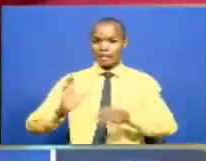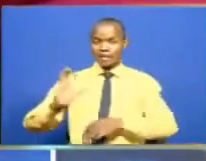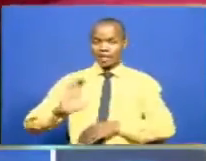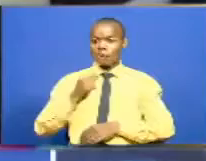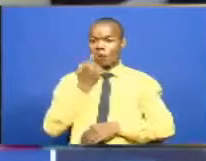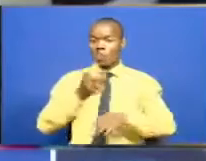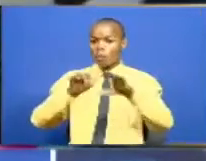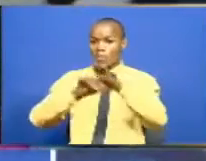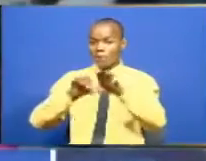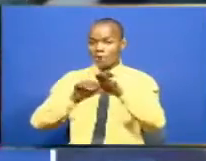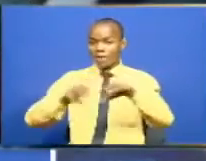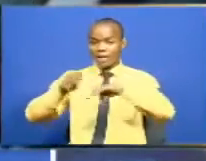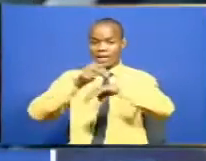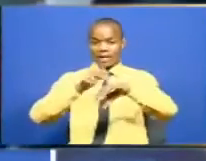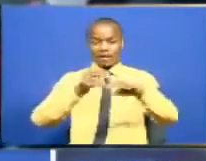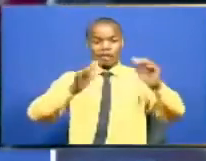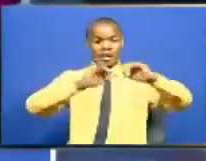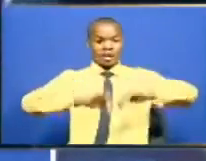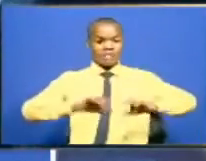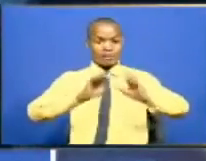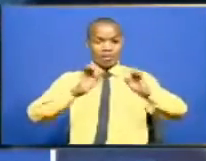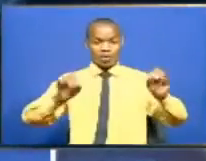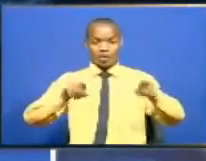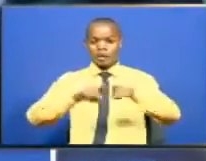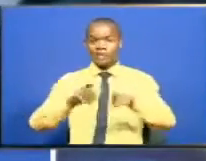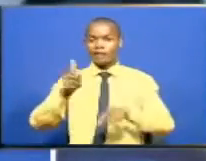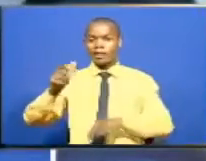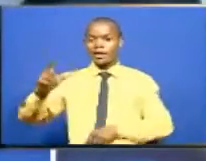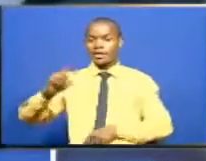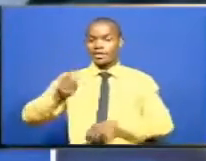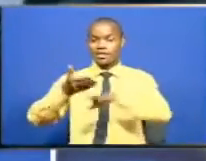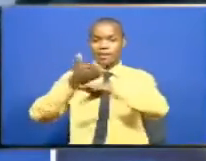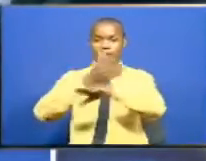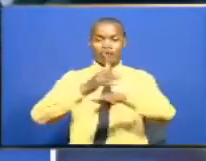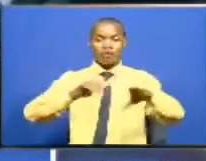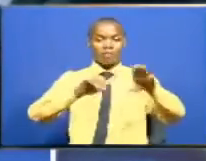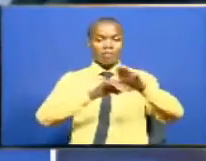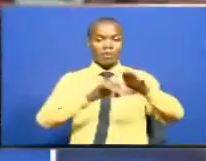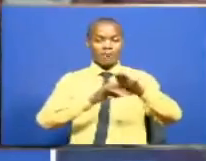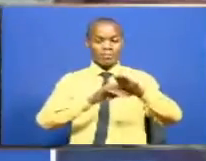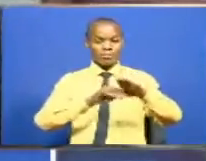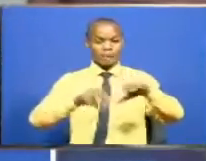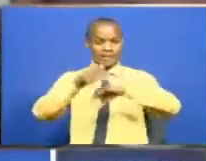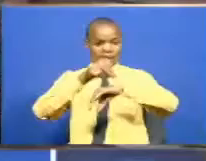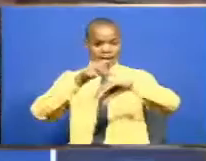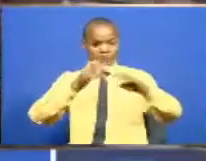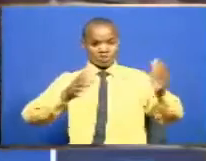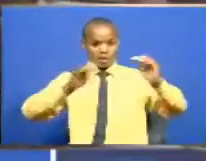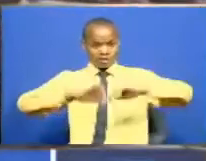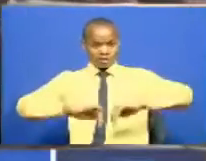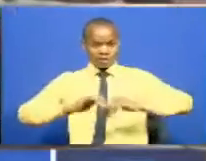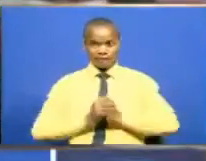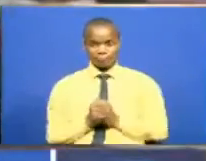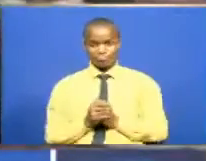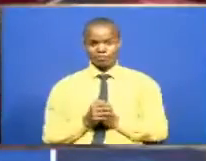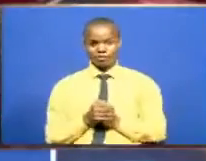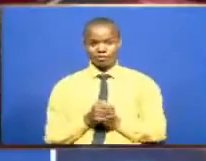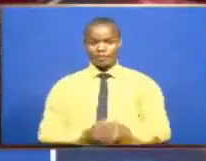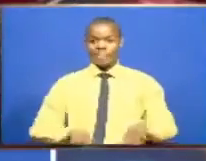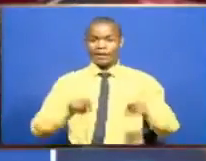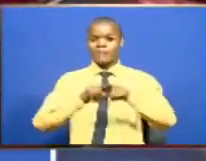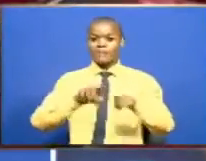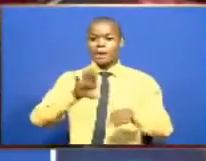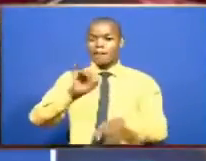National Assembly, and the Attorney General as ex-officio members of the National Assembly. Further, the amendment provides